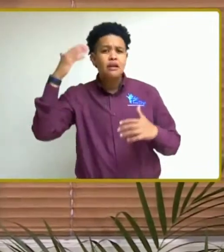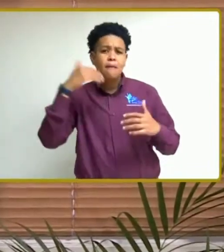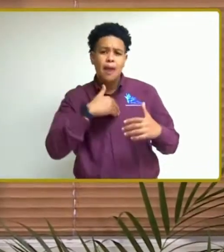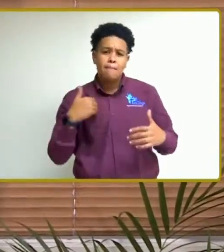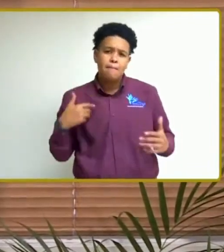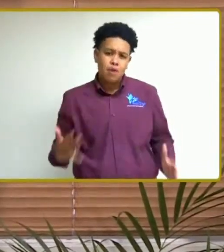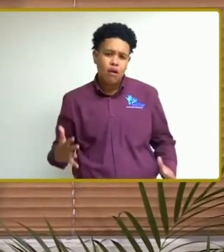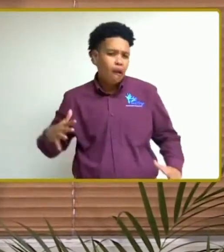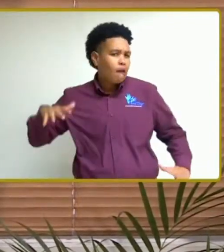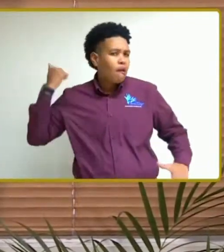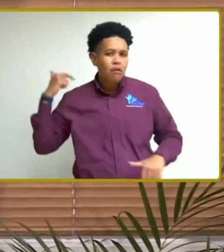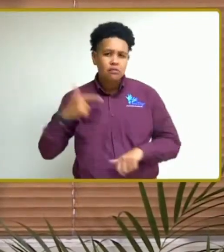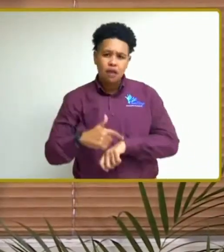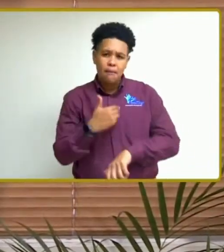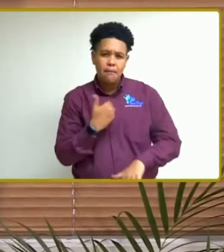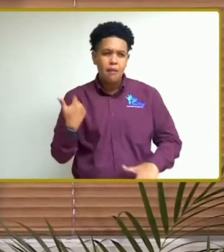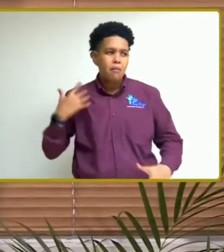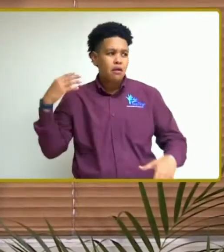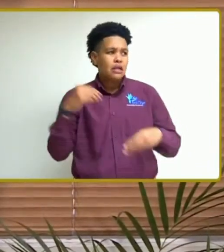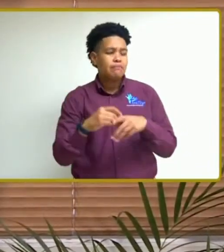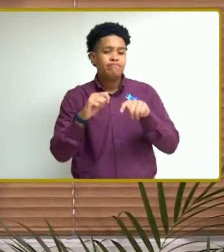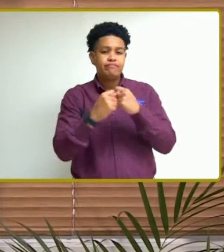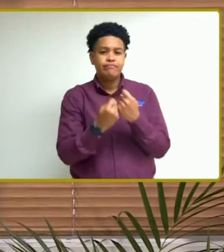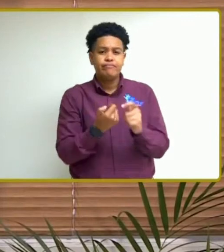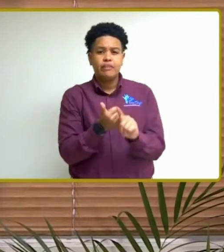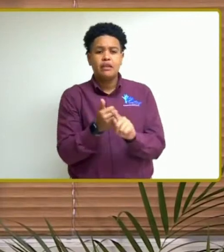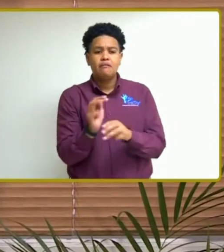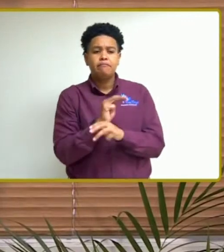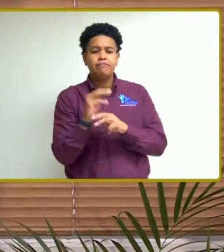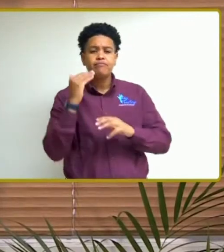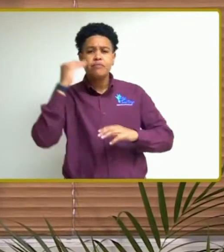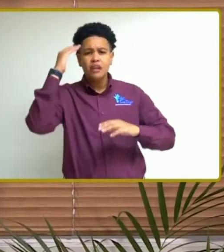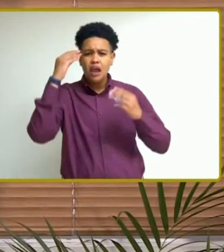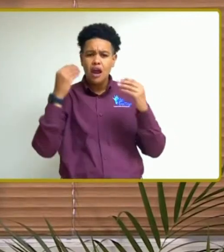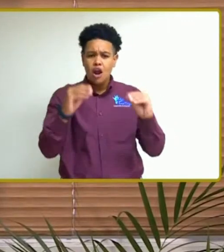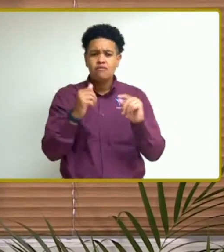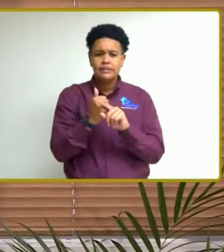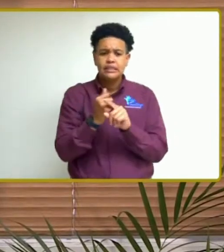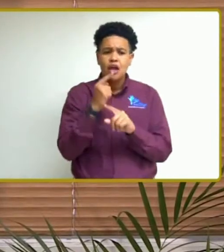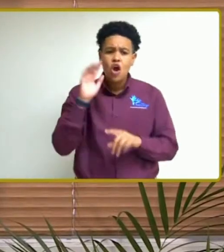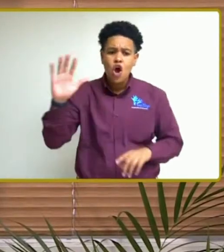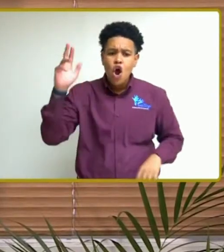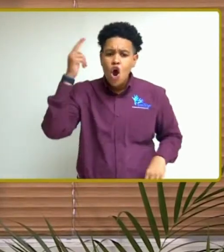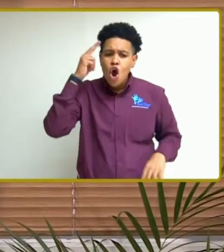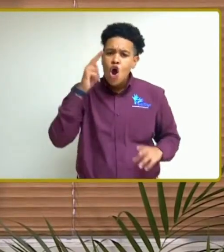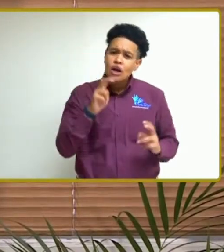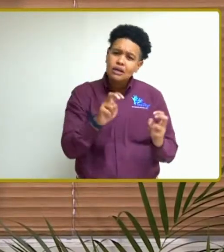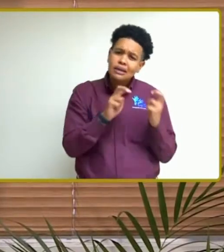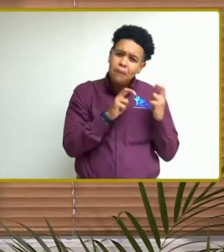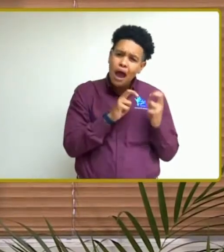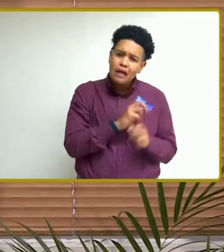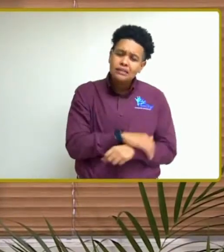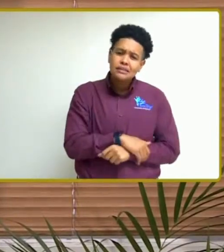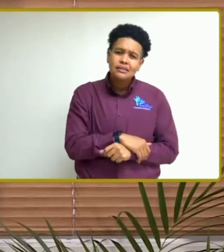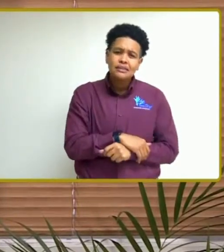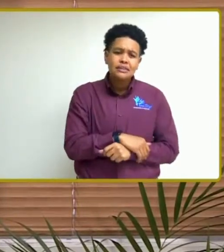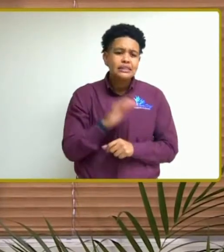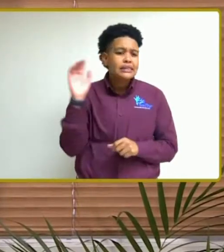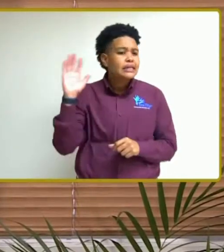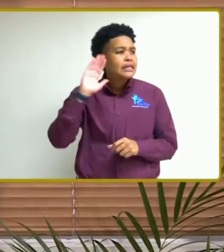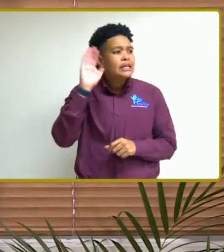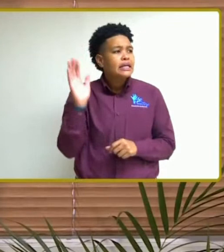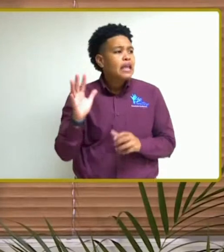is, among the team at the ministry's head office, who said her uncle passed. He never went